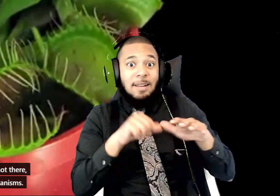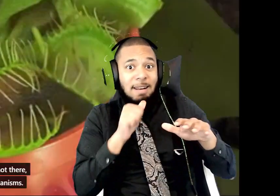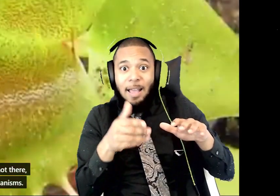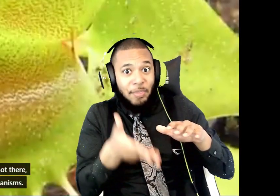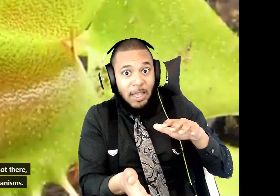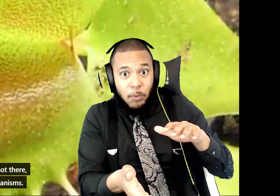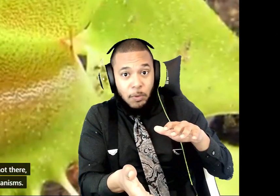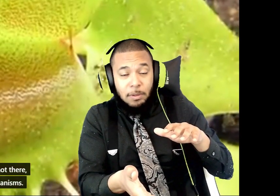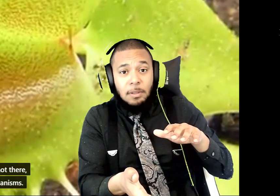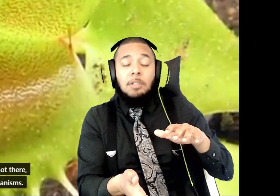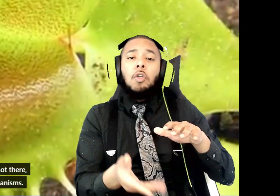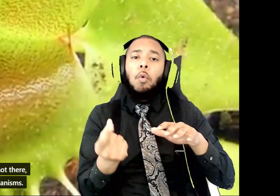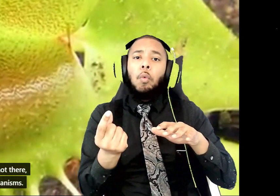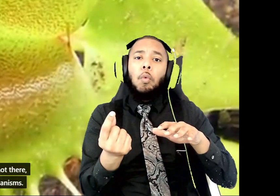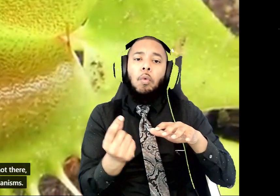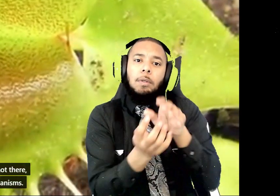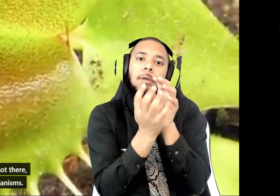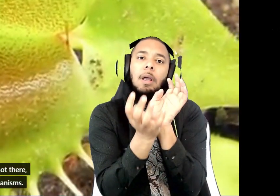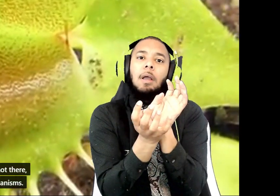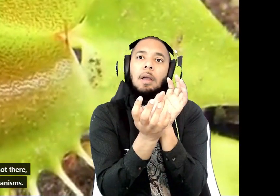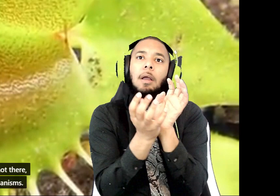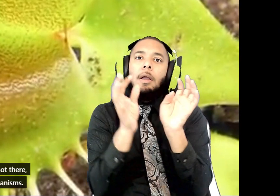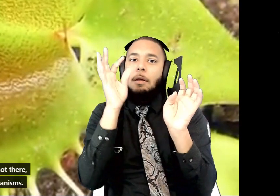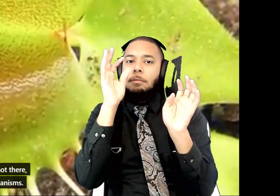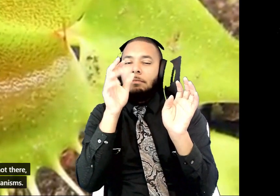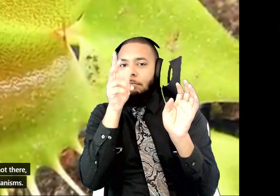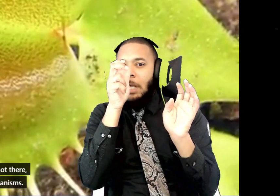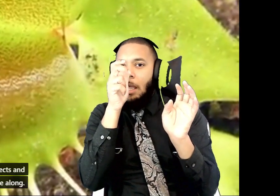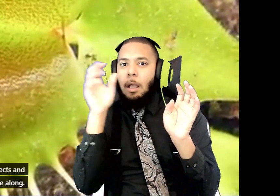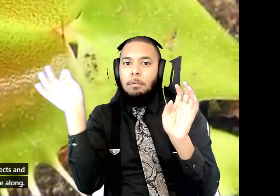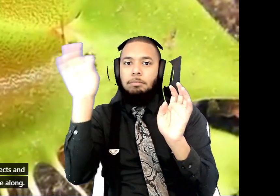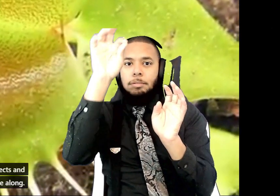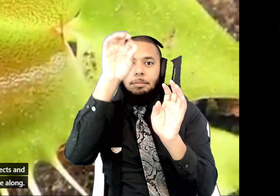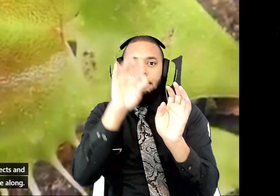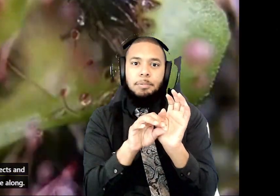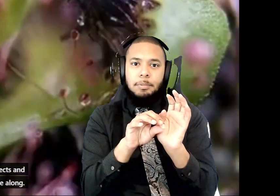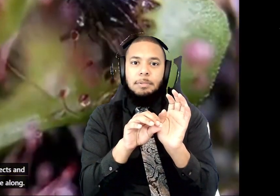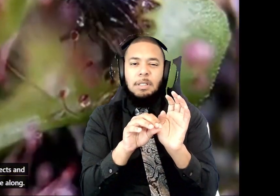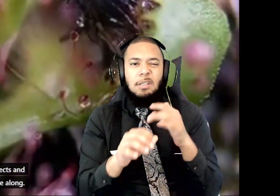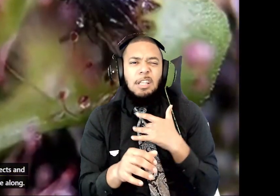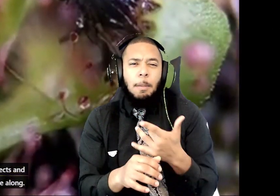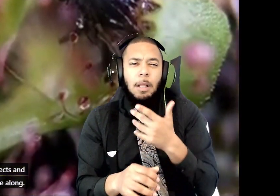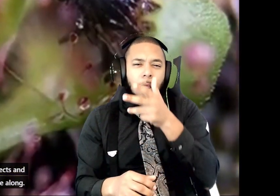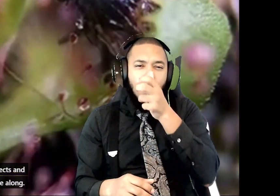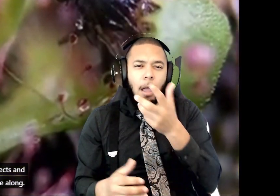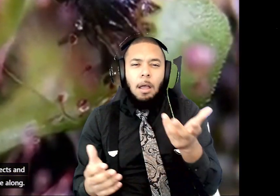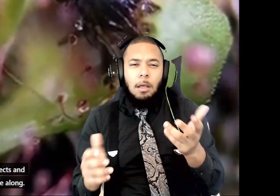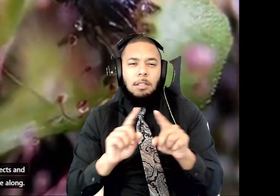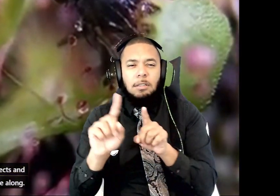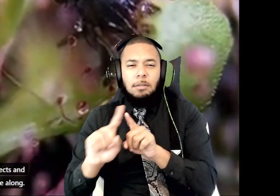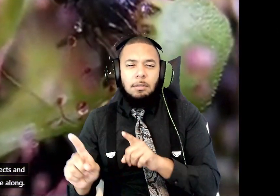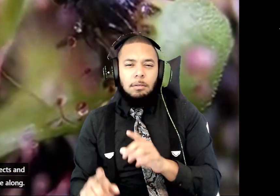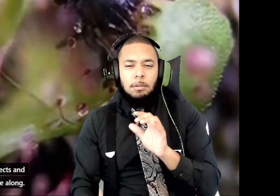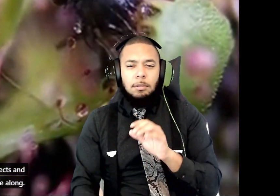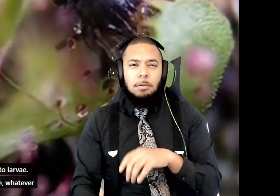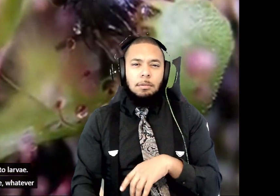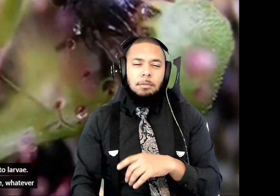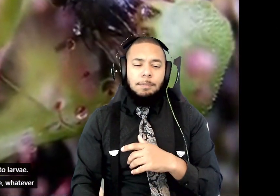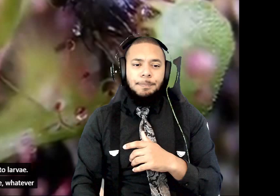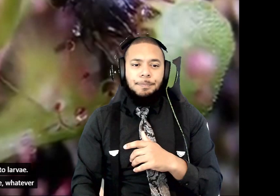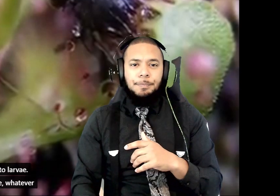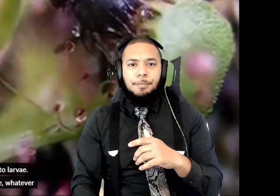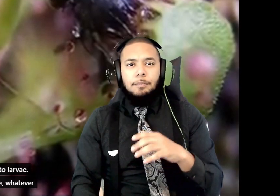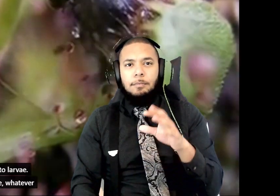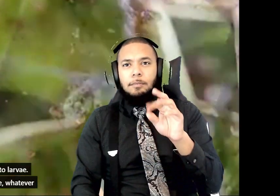there, they will capture like organisms, and it's usually flying insects and things like that that come along. So